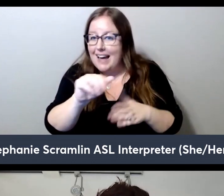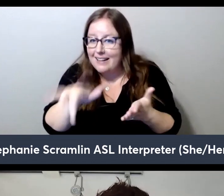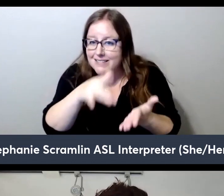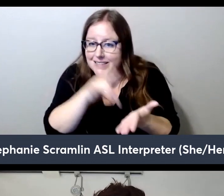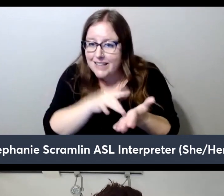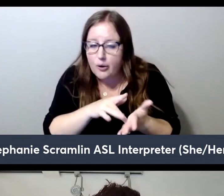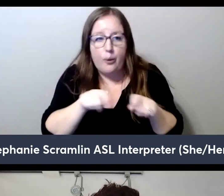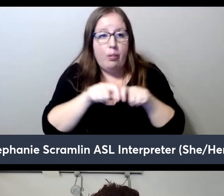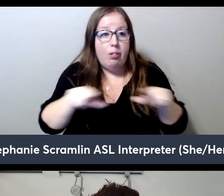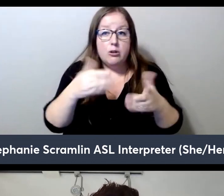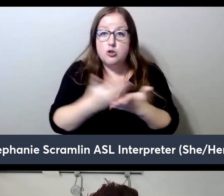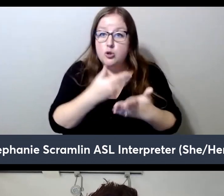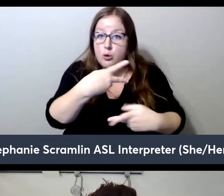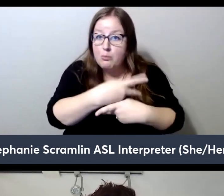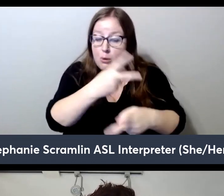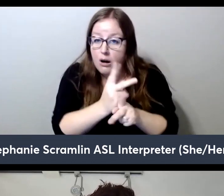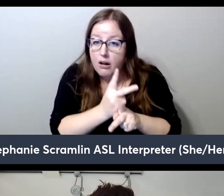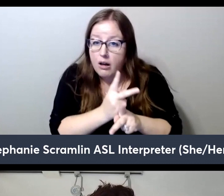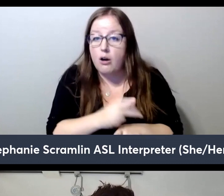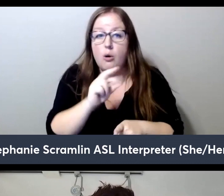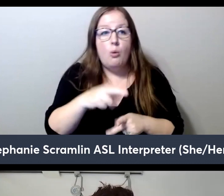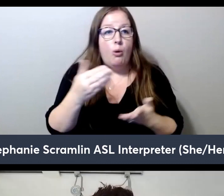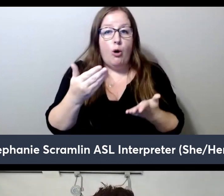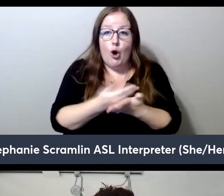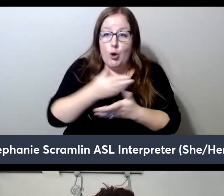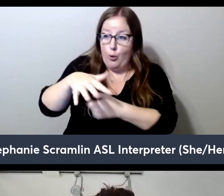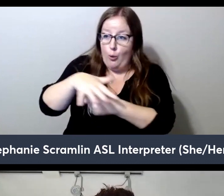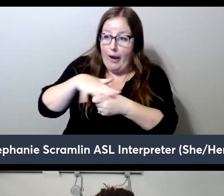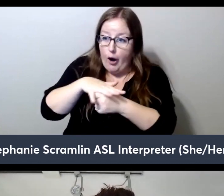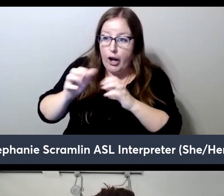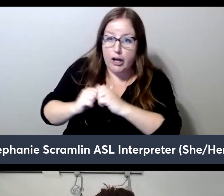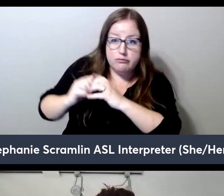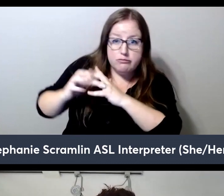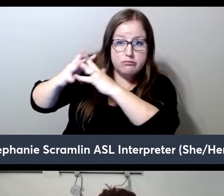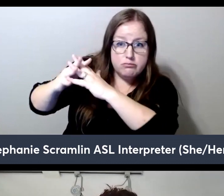a new product, or expanding to a new geography, or even just